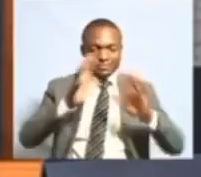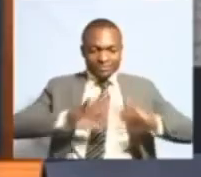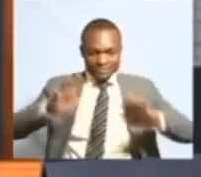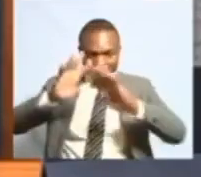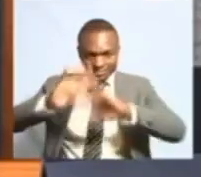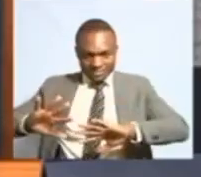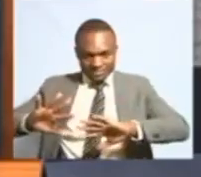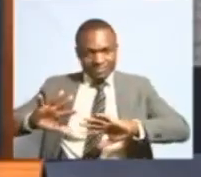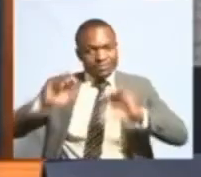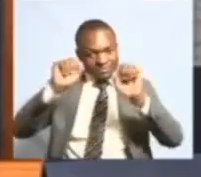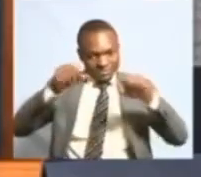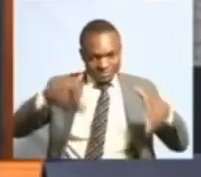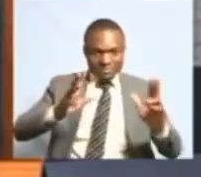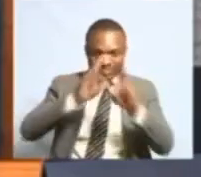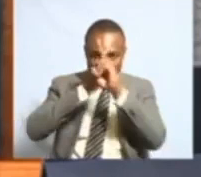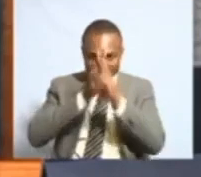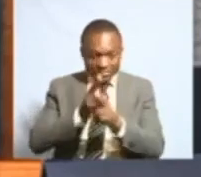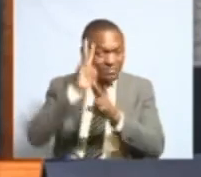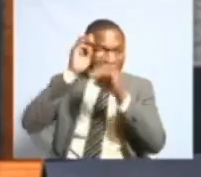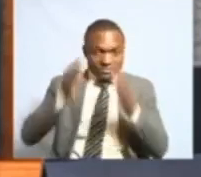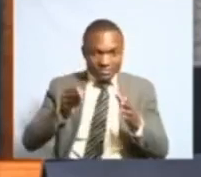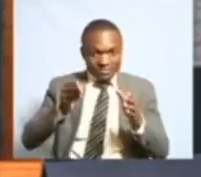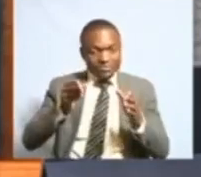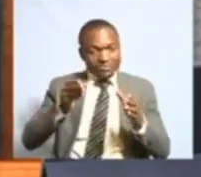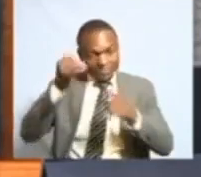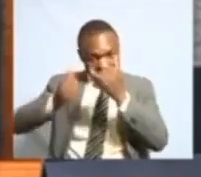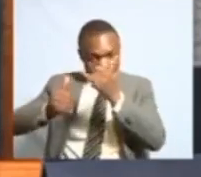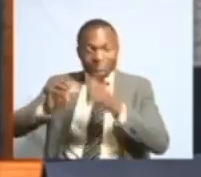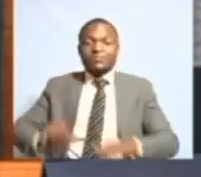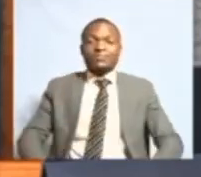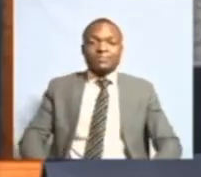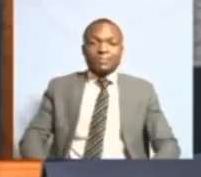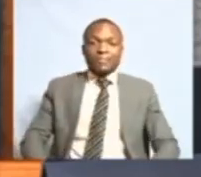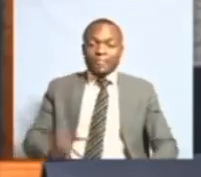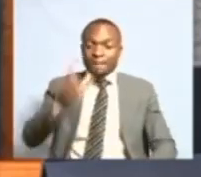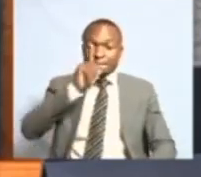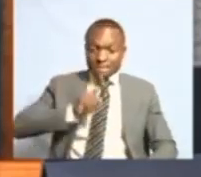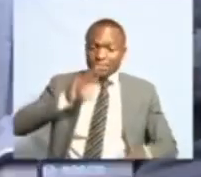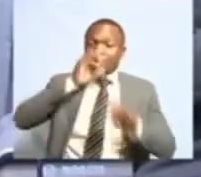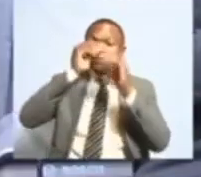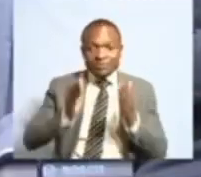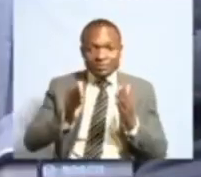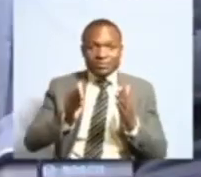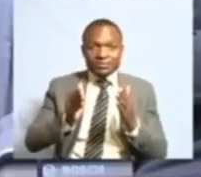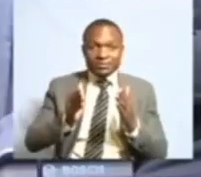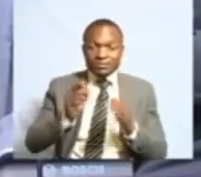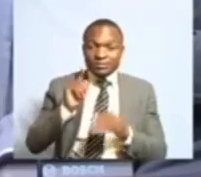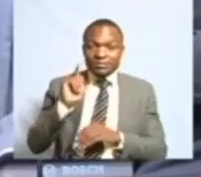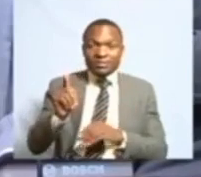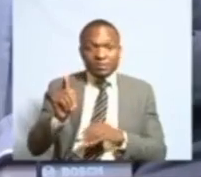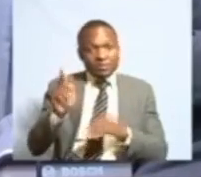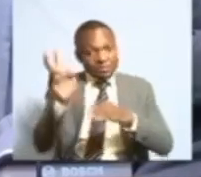Order, order. Let's allow the Honorable Minister to conclude. Madam Speaker, it's an